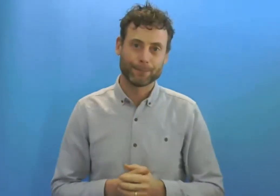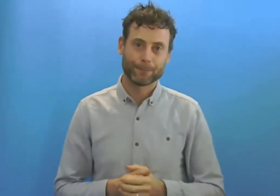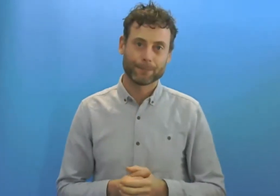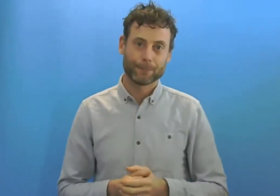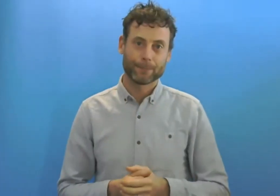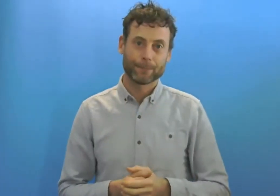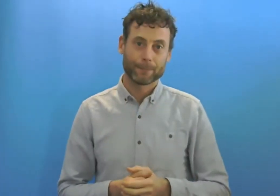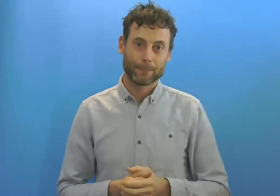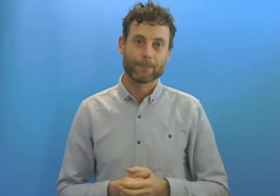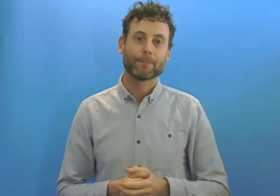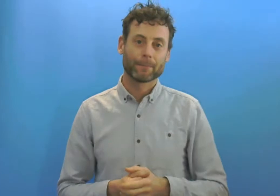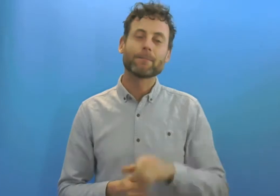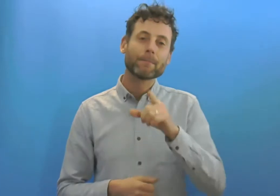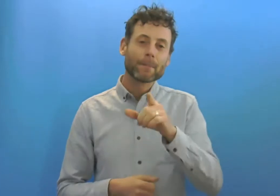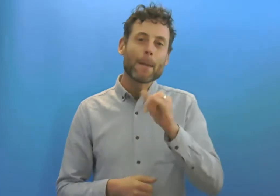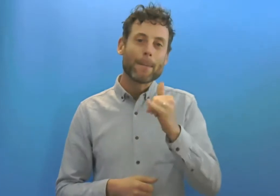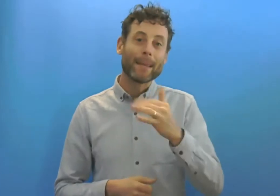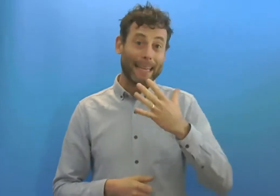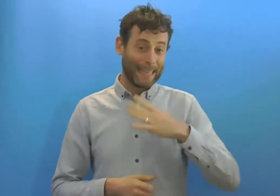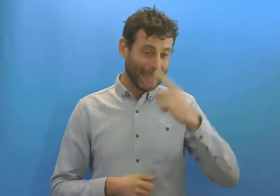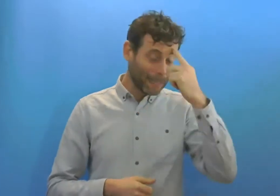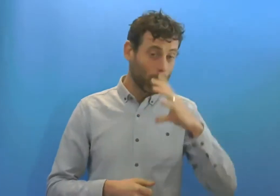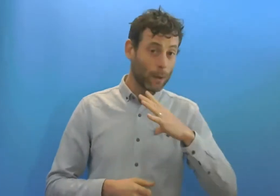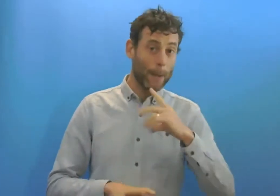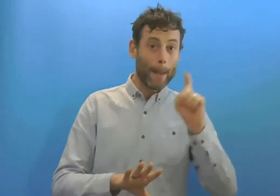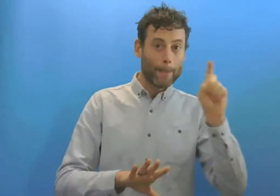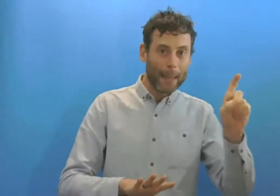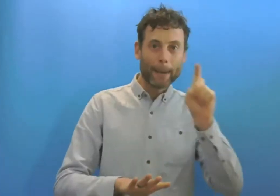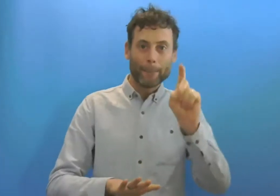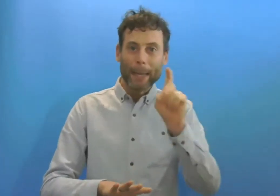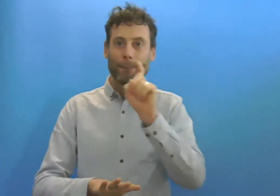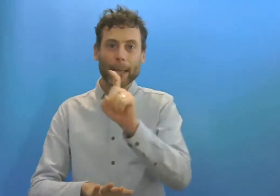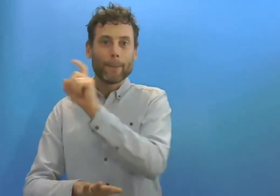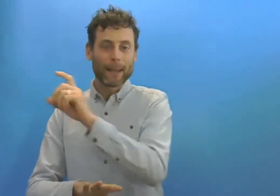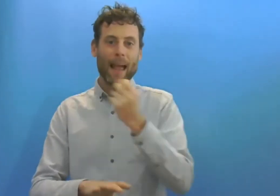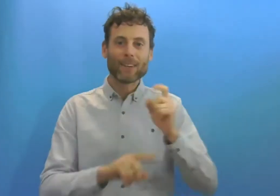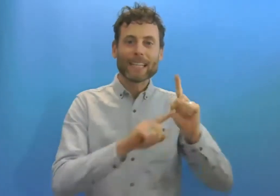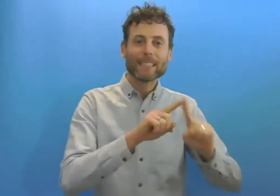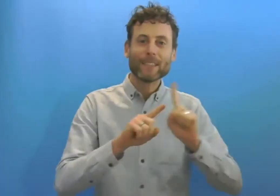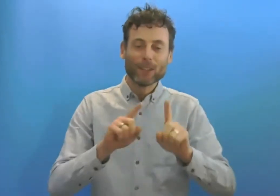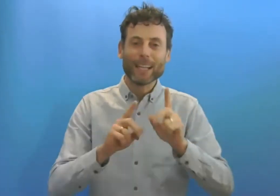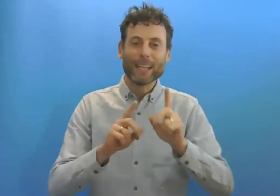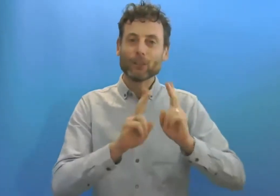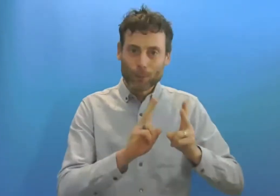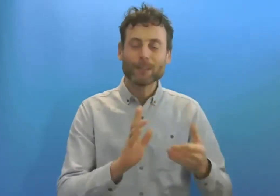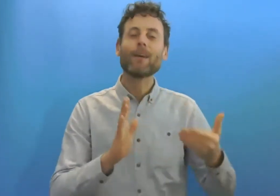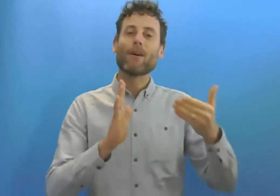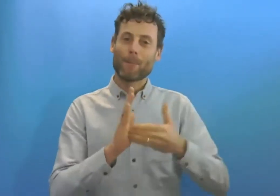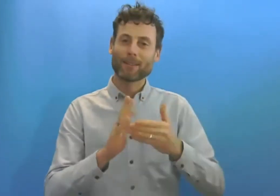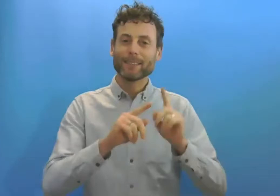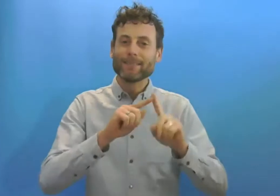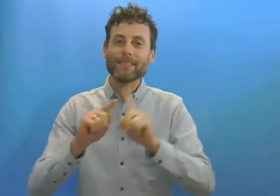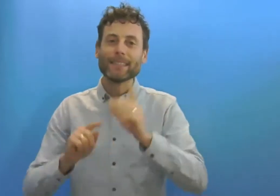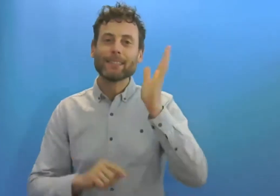You may need to multi-pin the interpreter and the speakers. Thanks to Performance Interpreting for coordinating